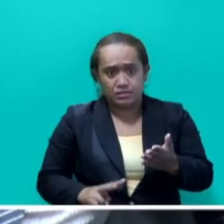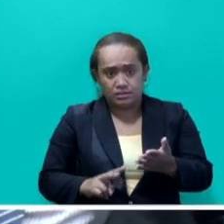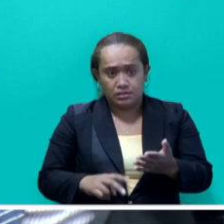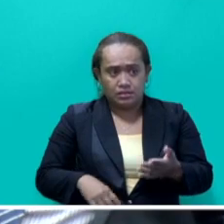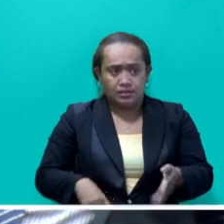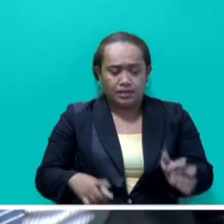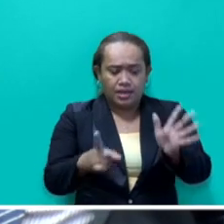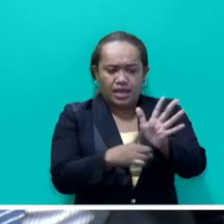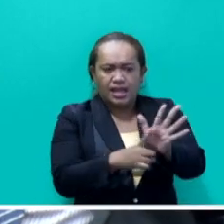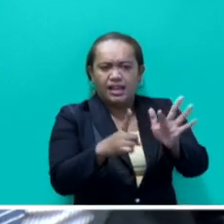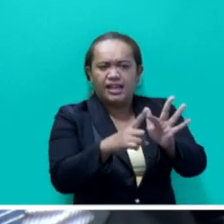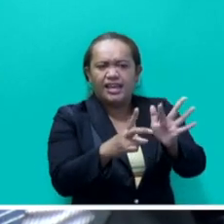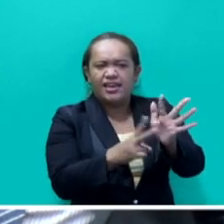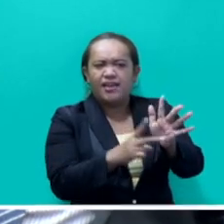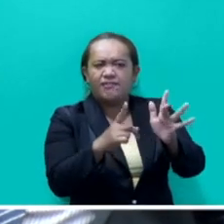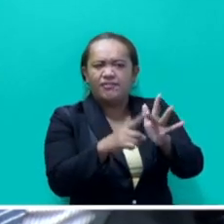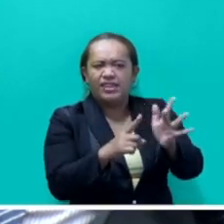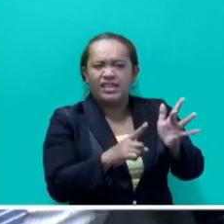Leviticus